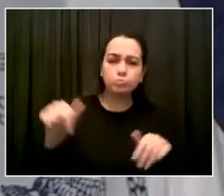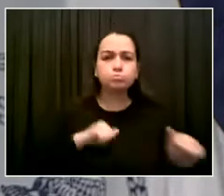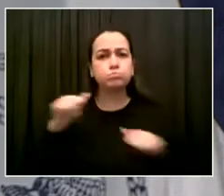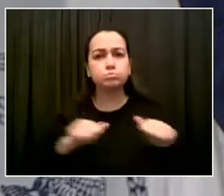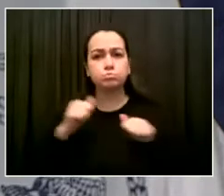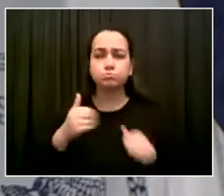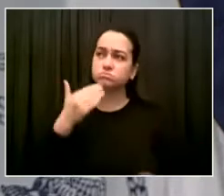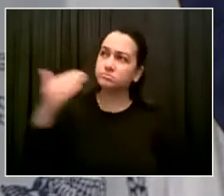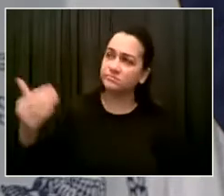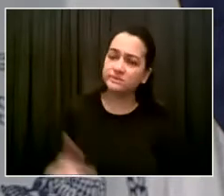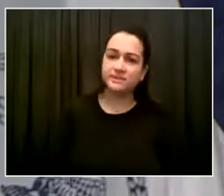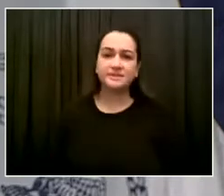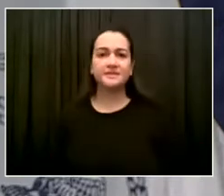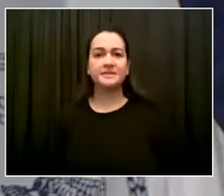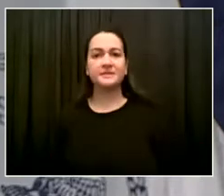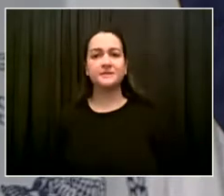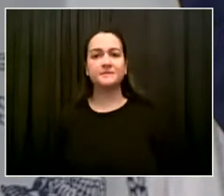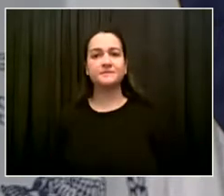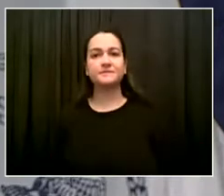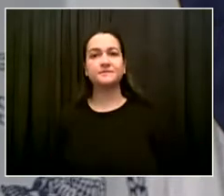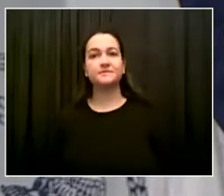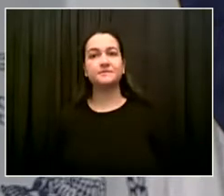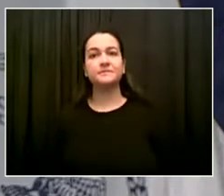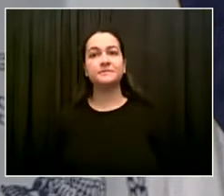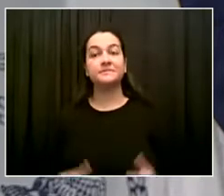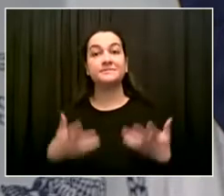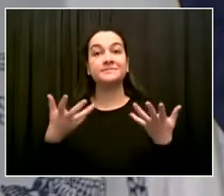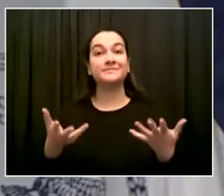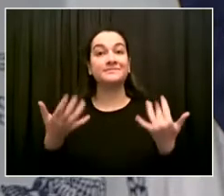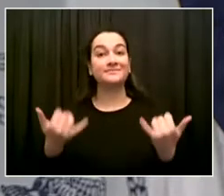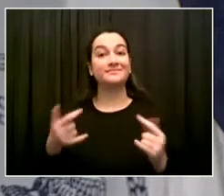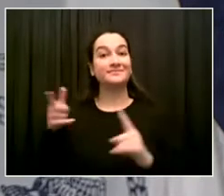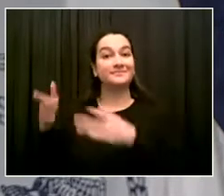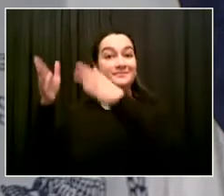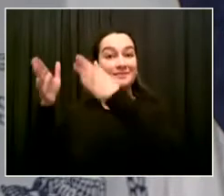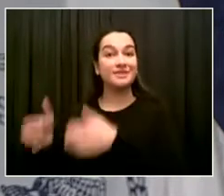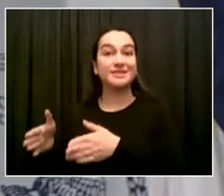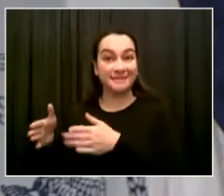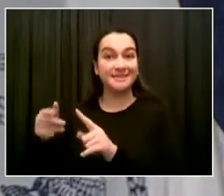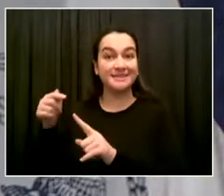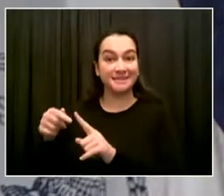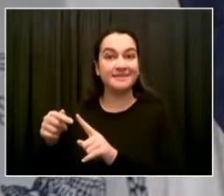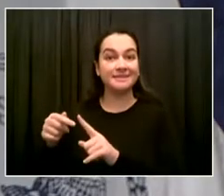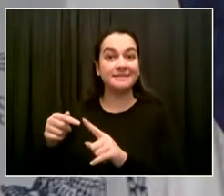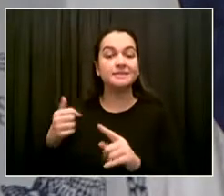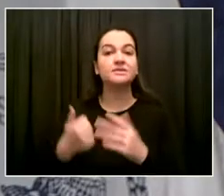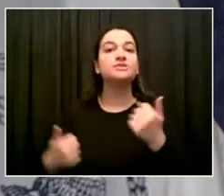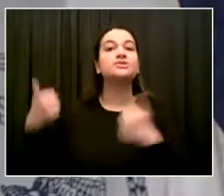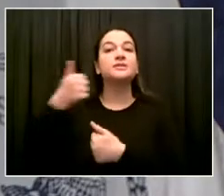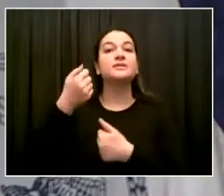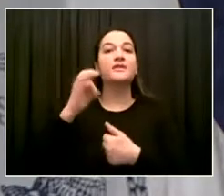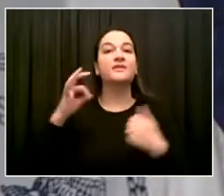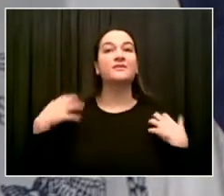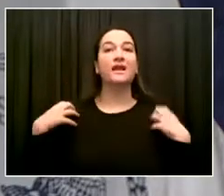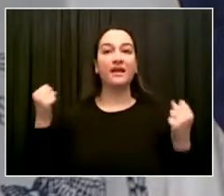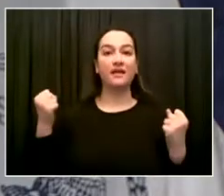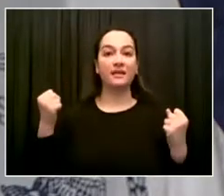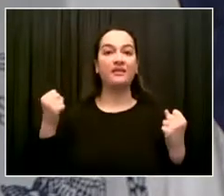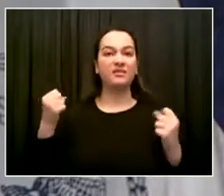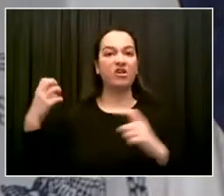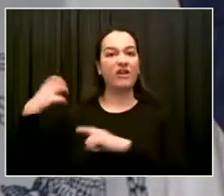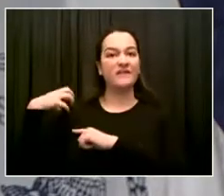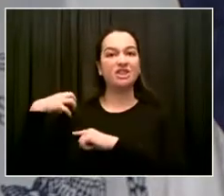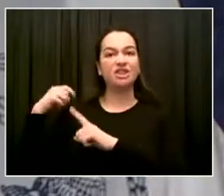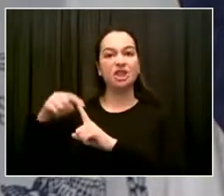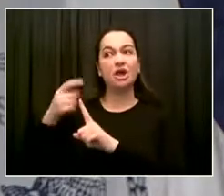Officer from Google, when I want to express again my gratitude on behalf of all New Yorkers. This is going to help us immensely. My pleasure to